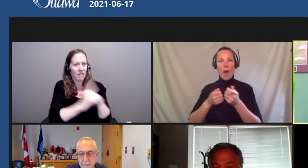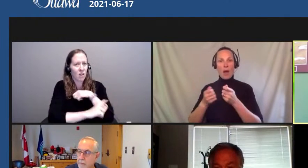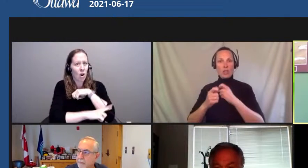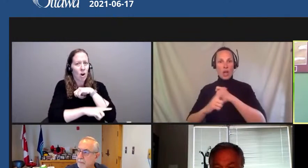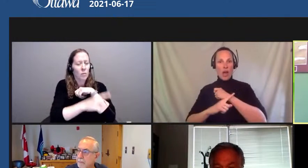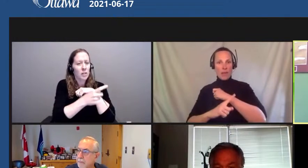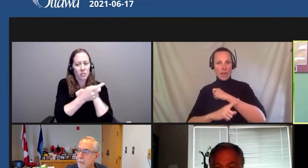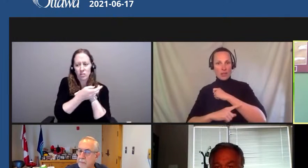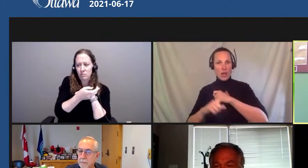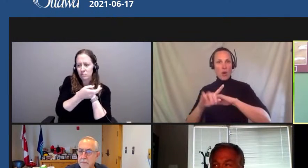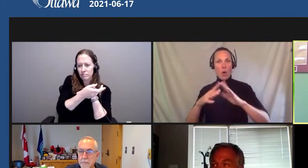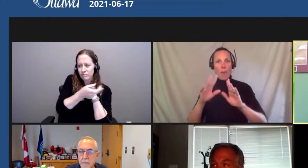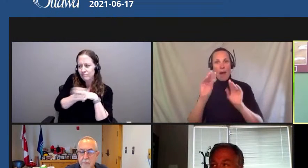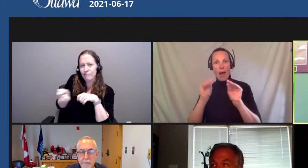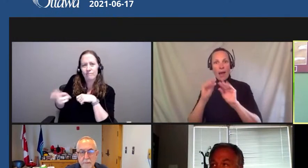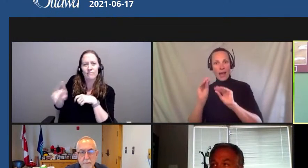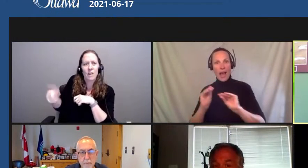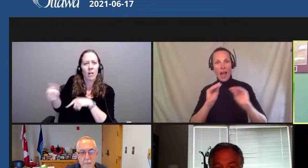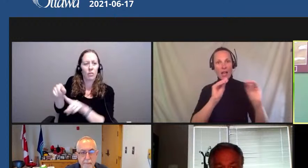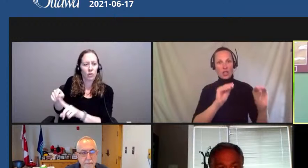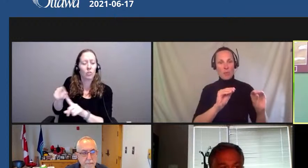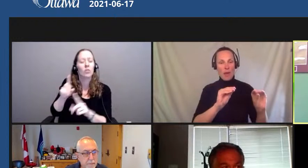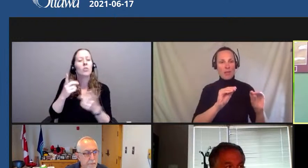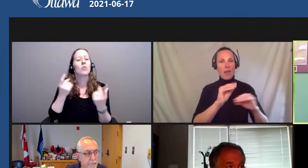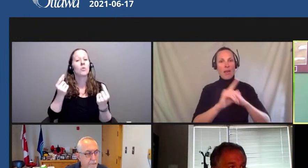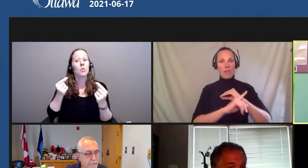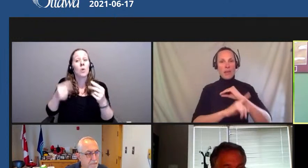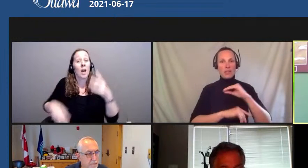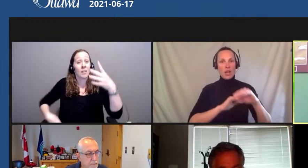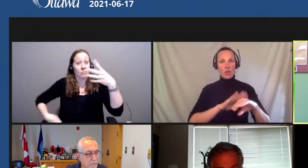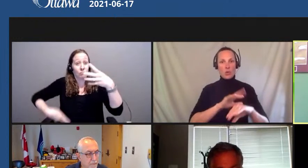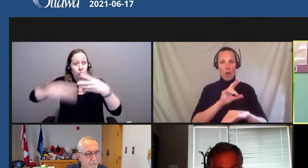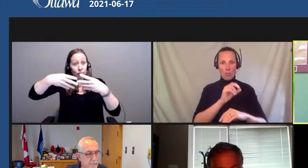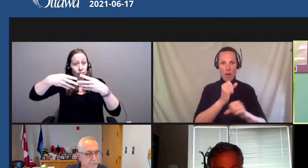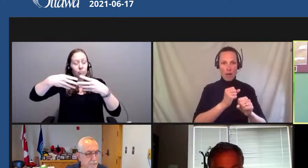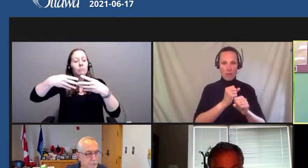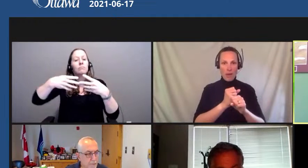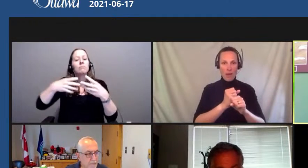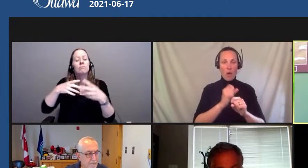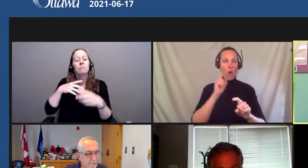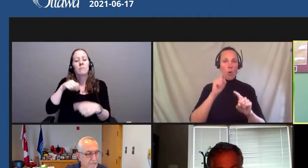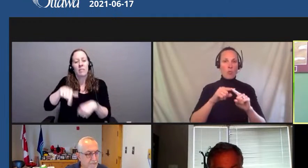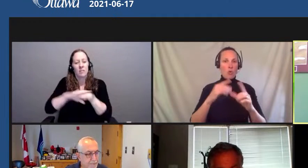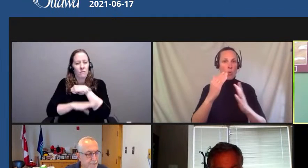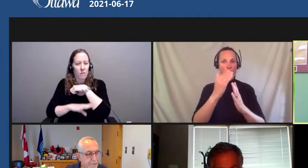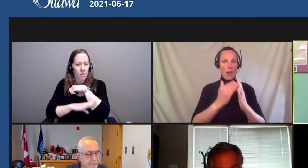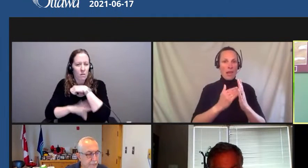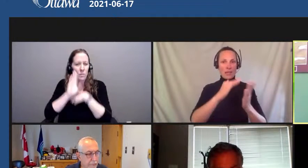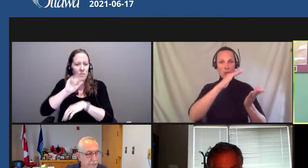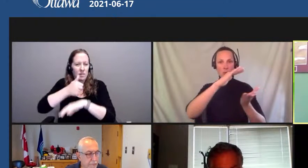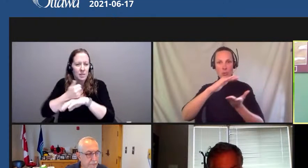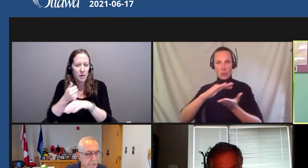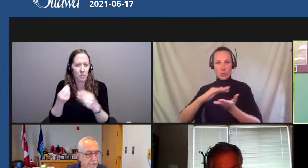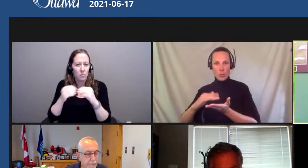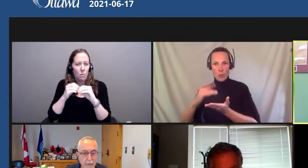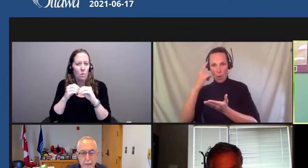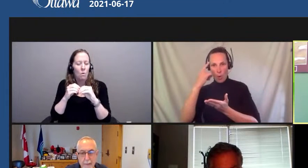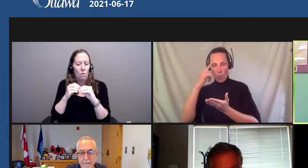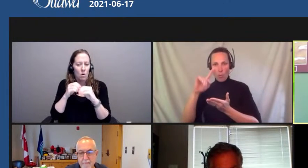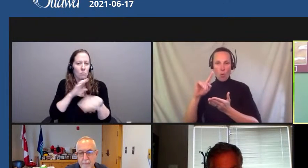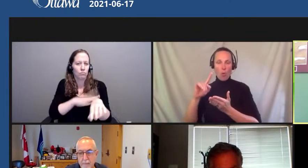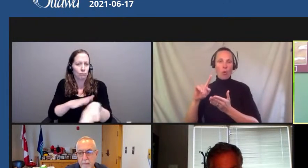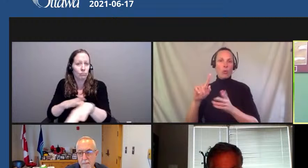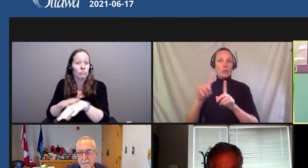We'll create a shorter list of suitable options for community and stakeholder engagement this fall. One of the key items that we